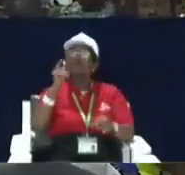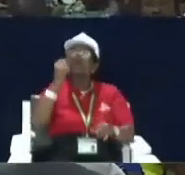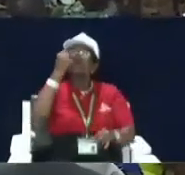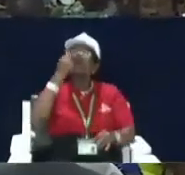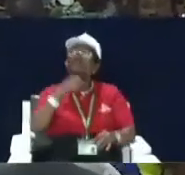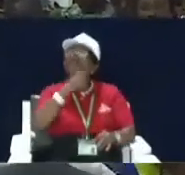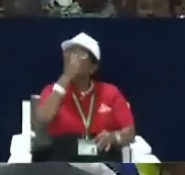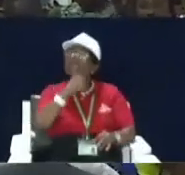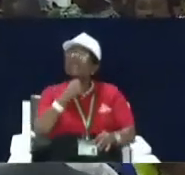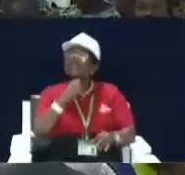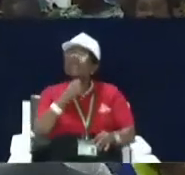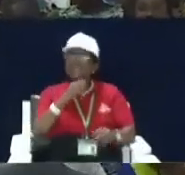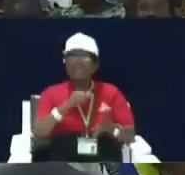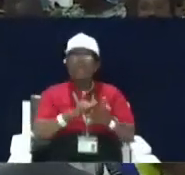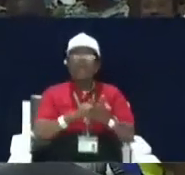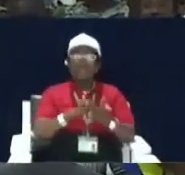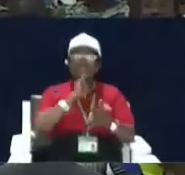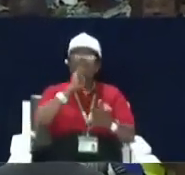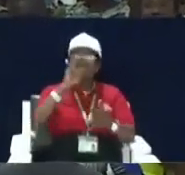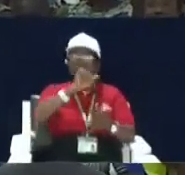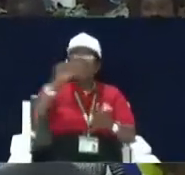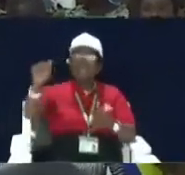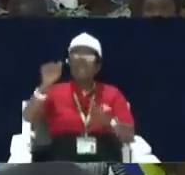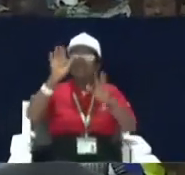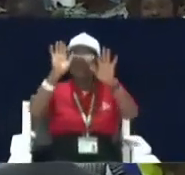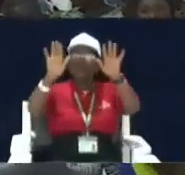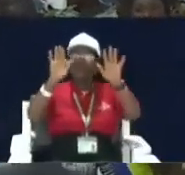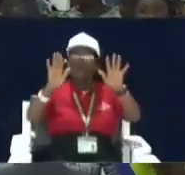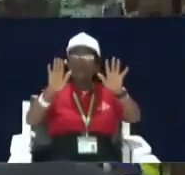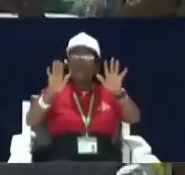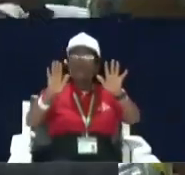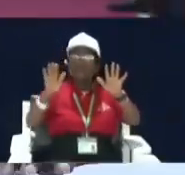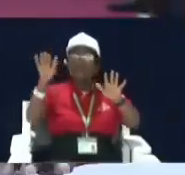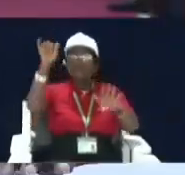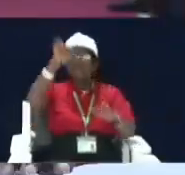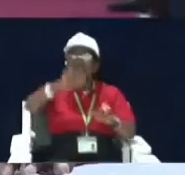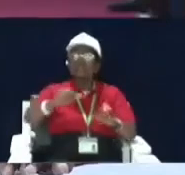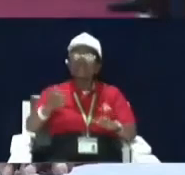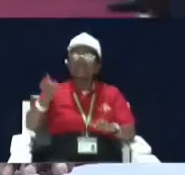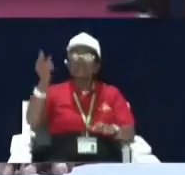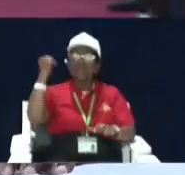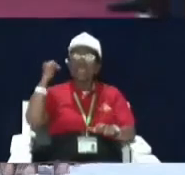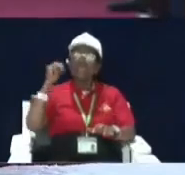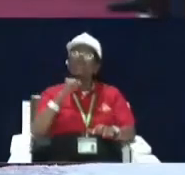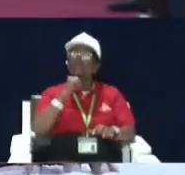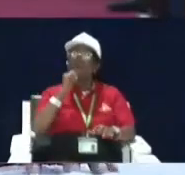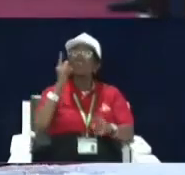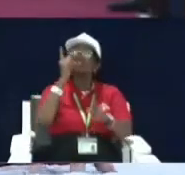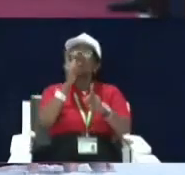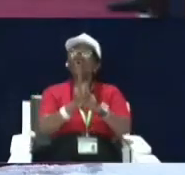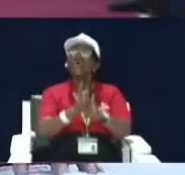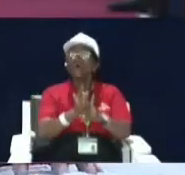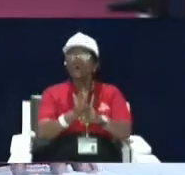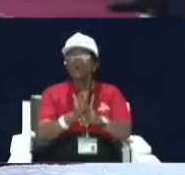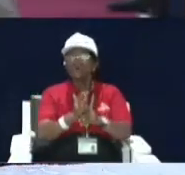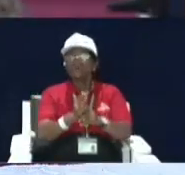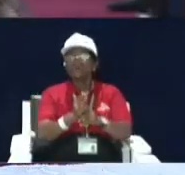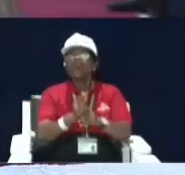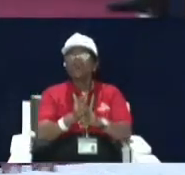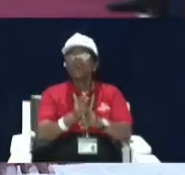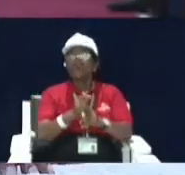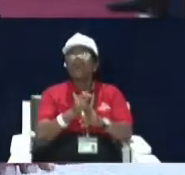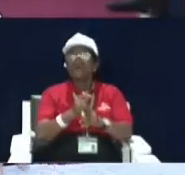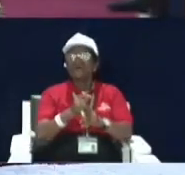That's a wonder. But they were not ordinary twins. The Almighty God said,